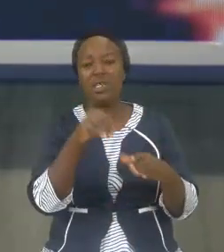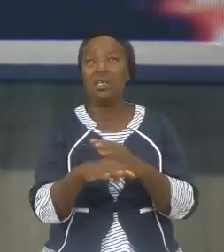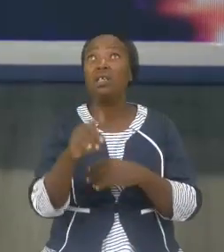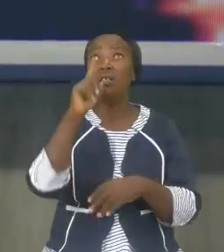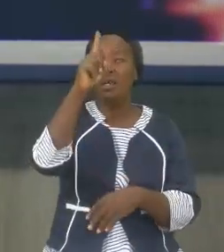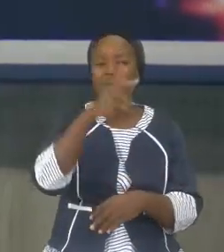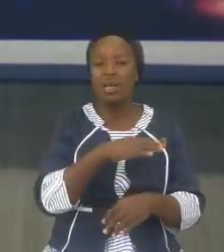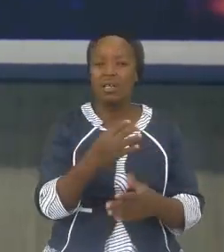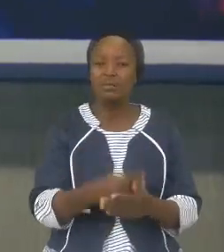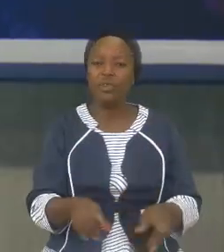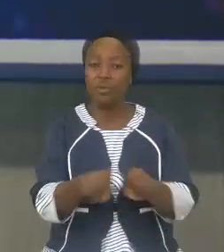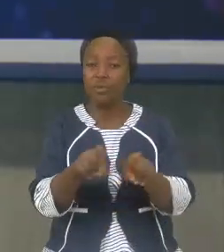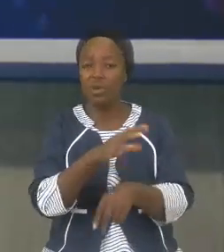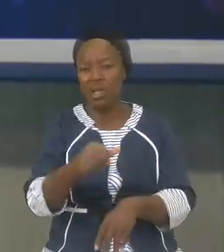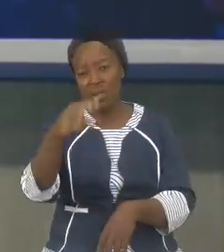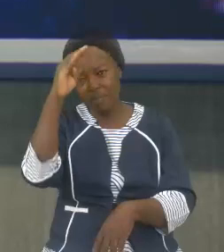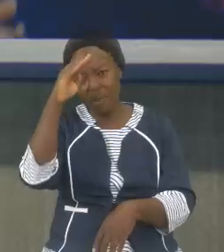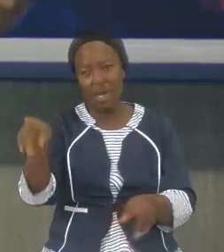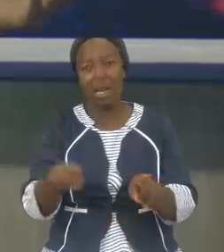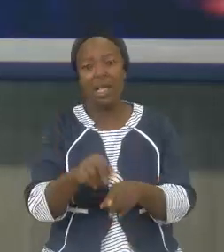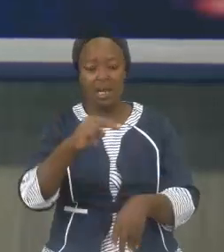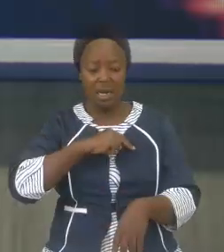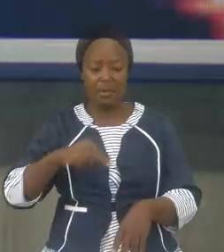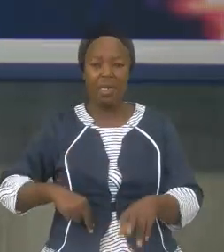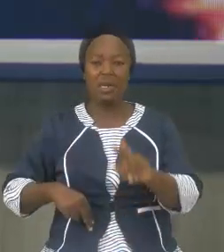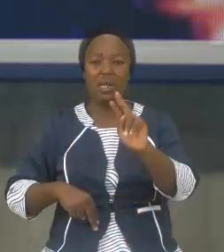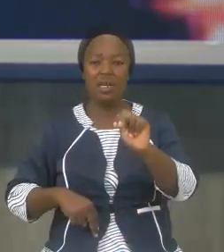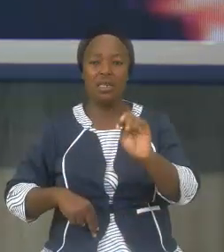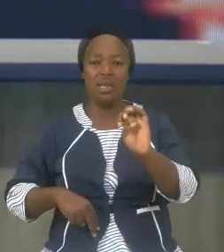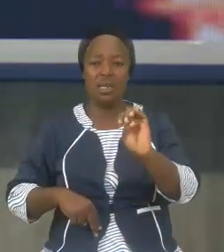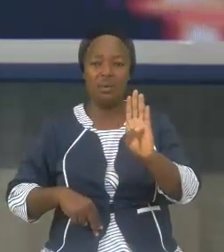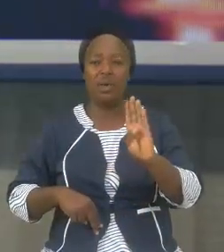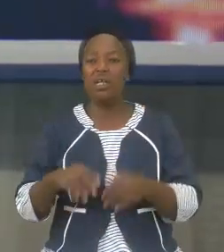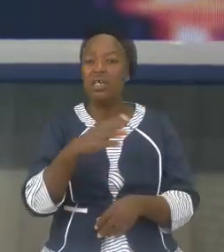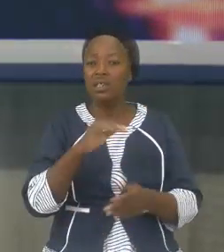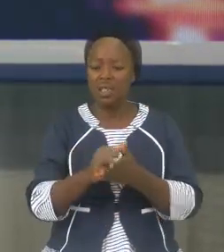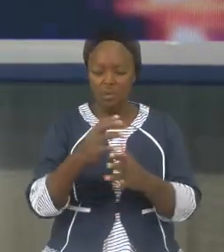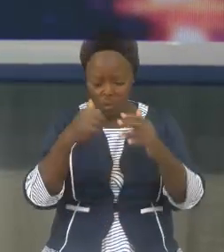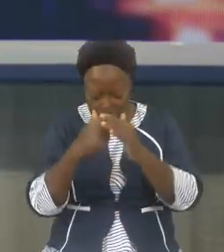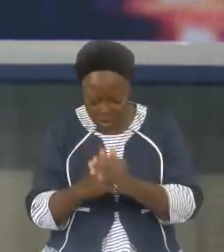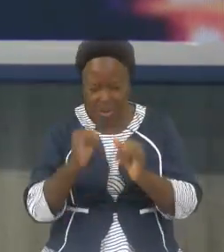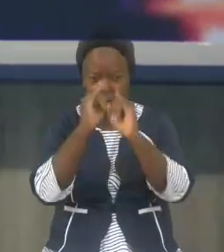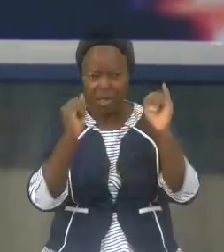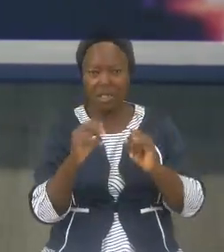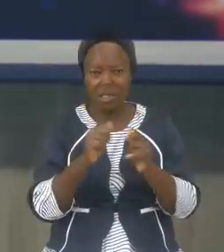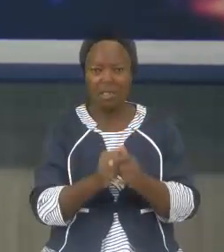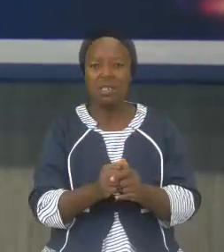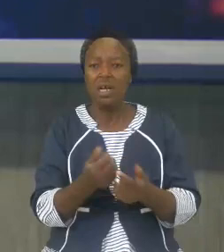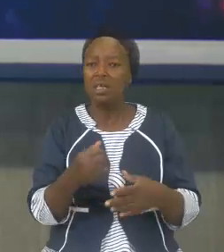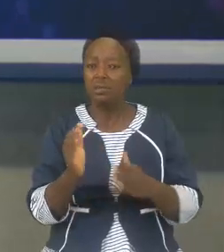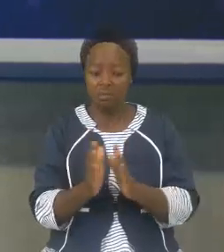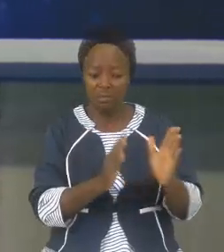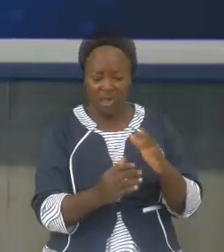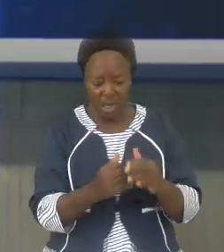a man like Nebuchadnezzar, who had worshipped idol, who reared up idol, and who was very